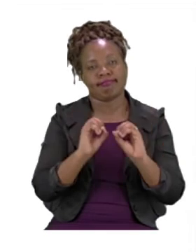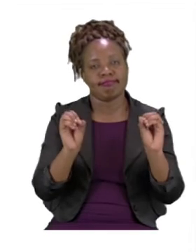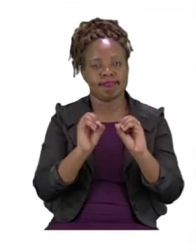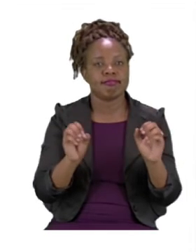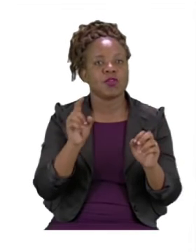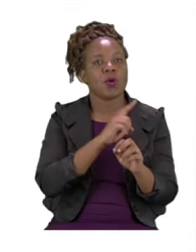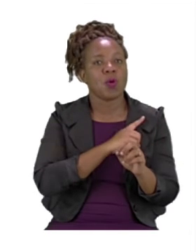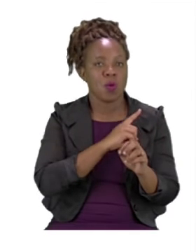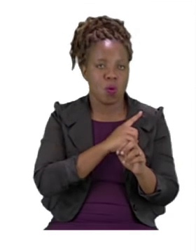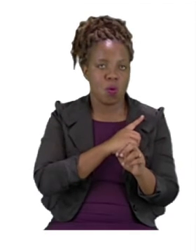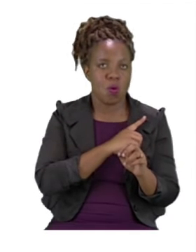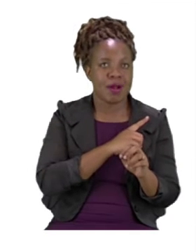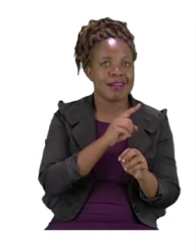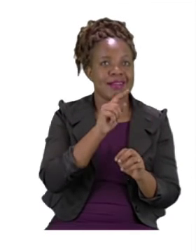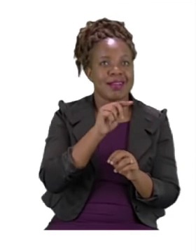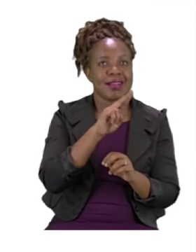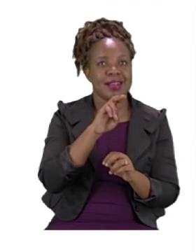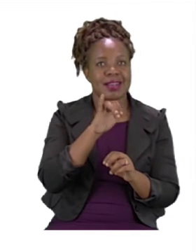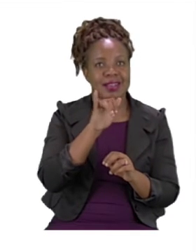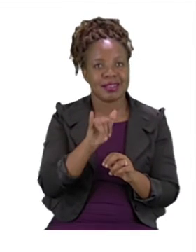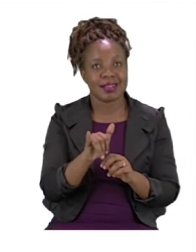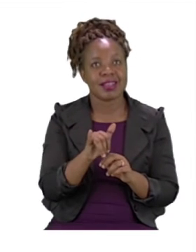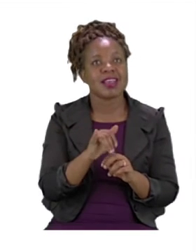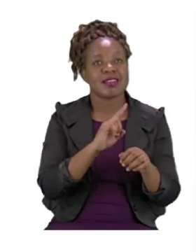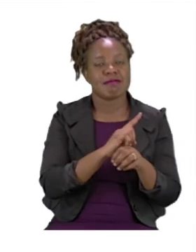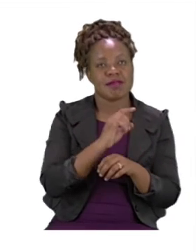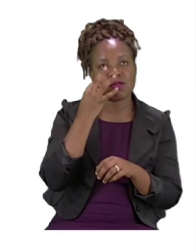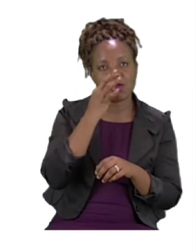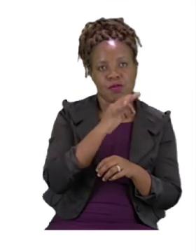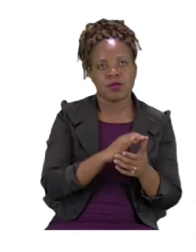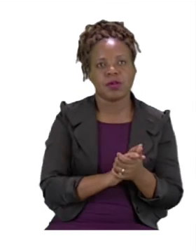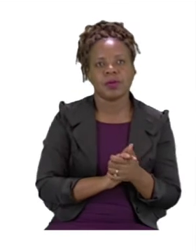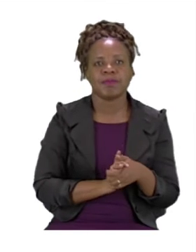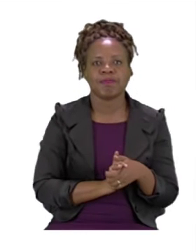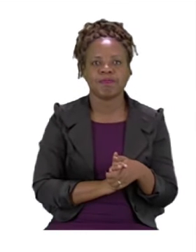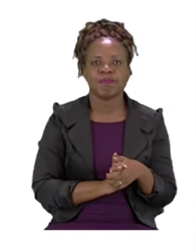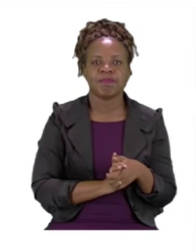So I'd like you to please write the word live the way it is for number 3.